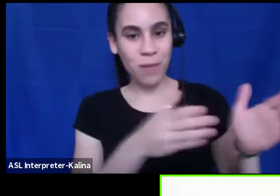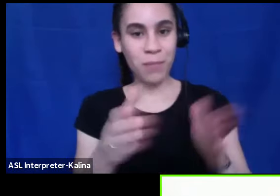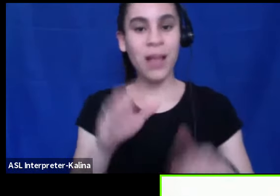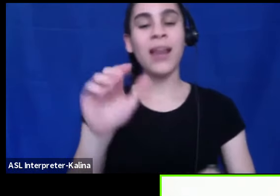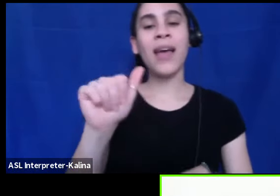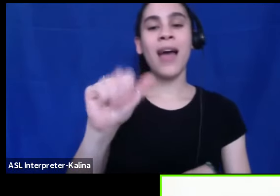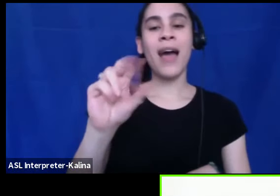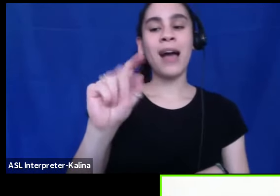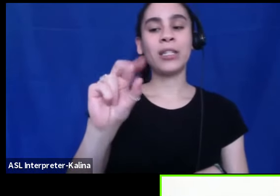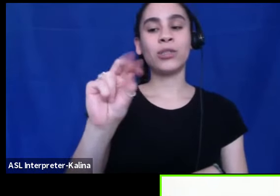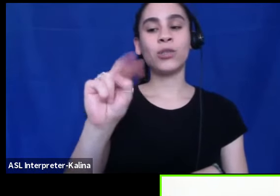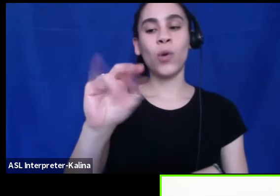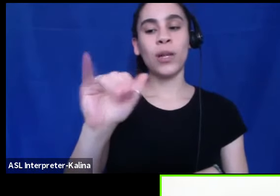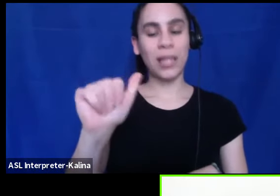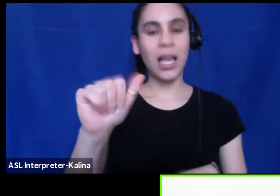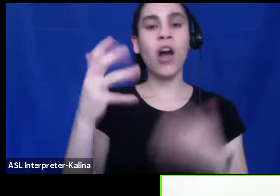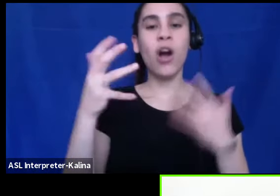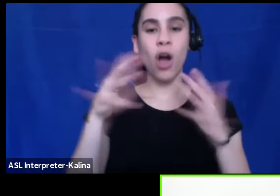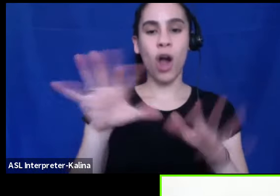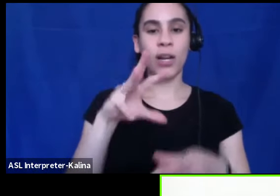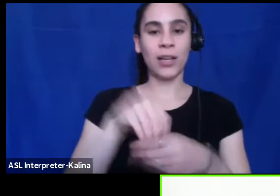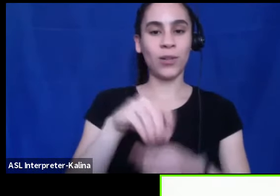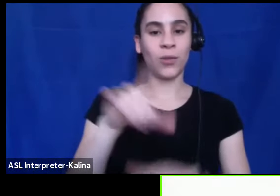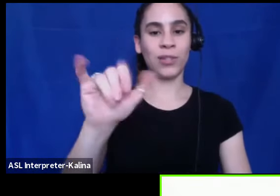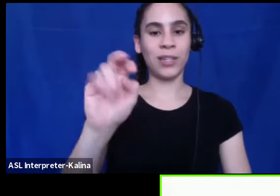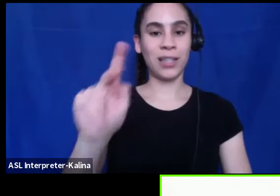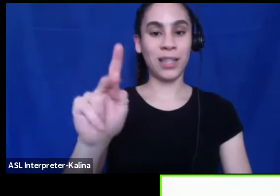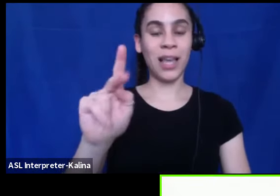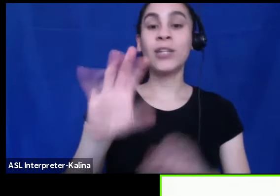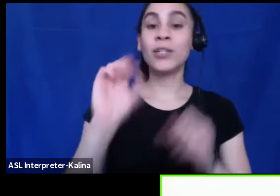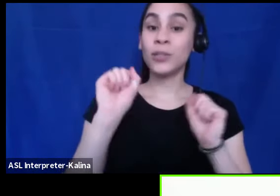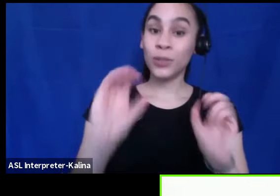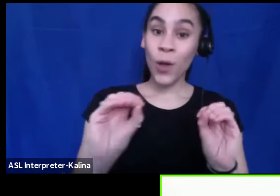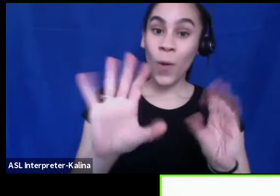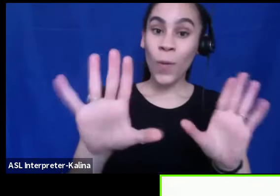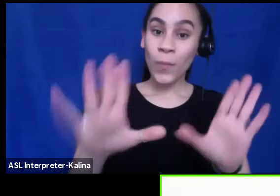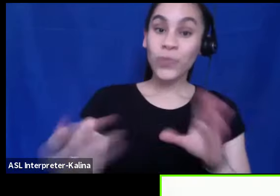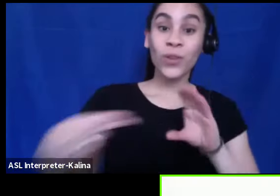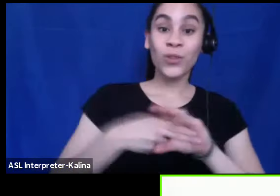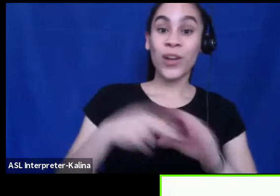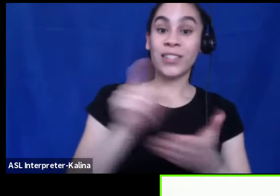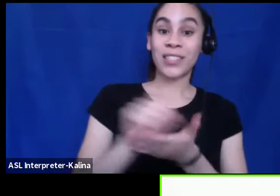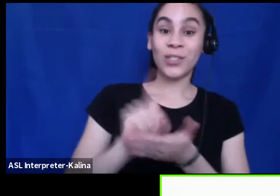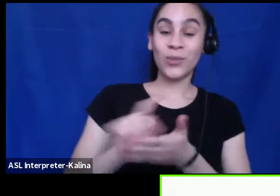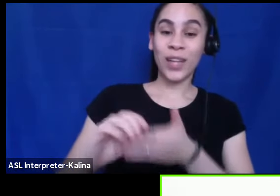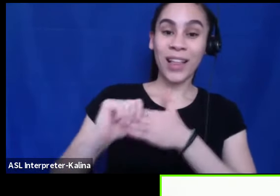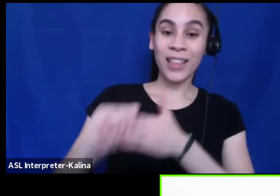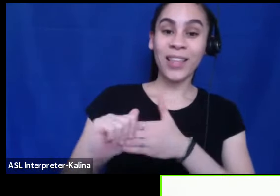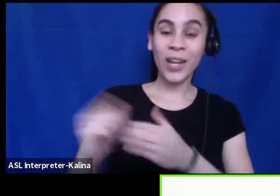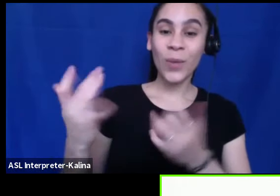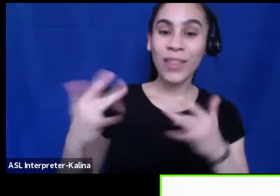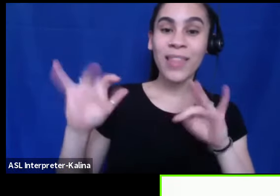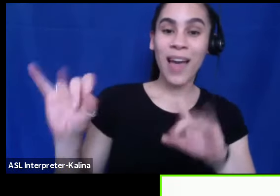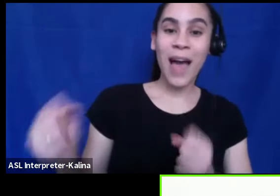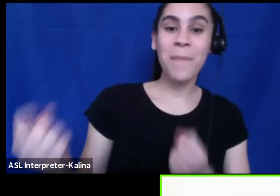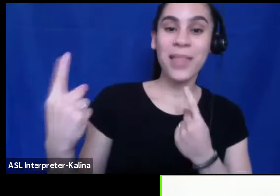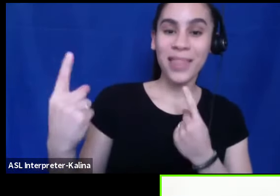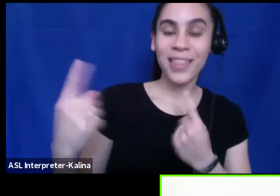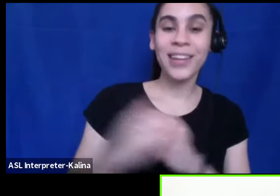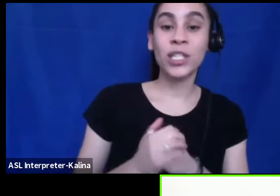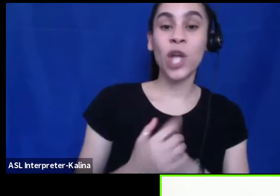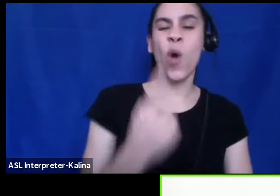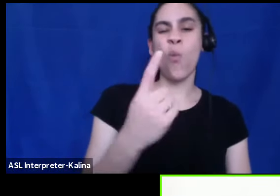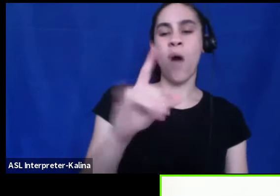there. So with that, join us each week for Leading with Empathy and Allyship. It's one link now, so once